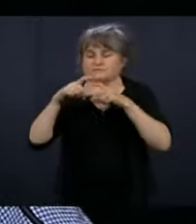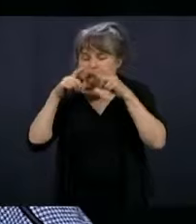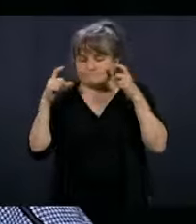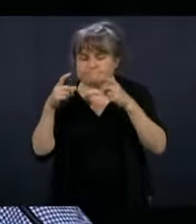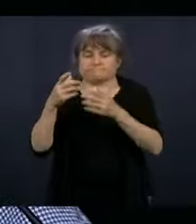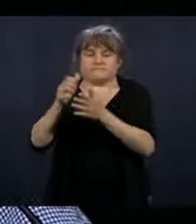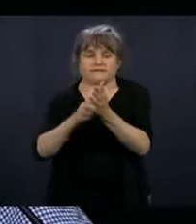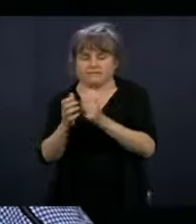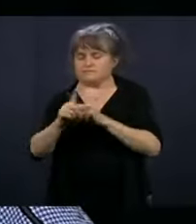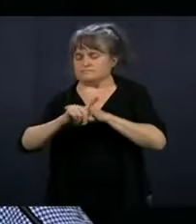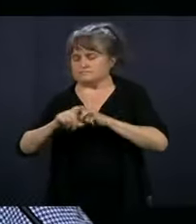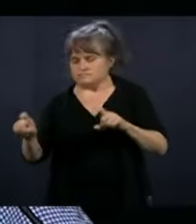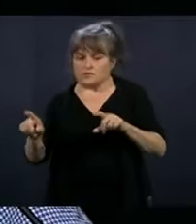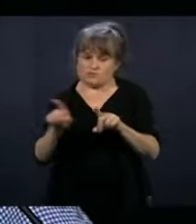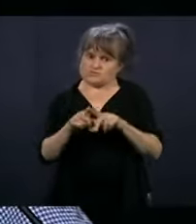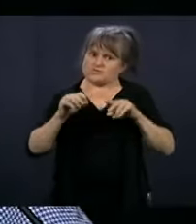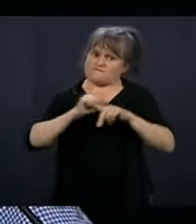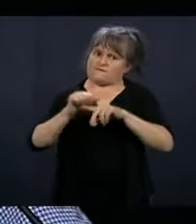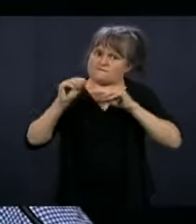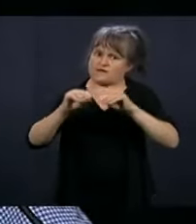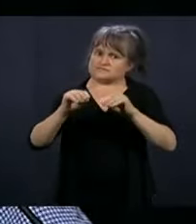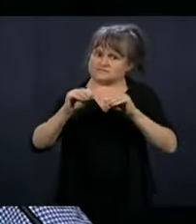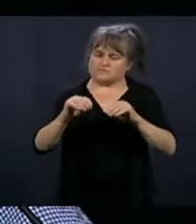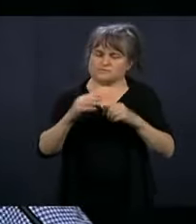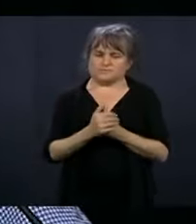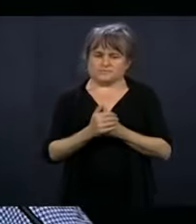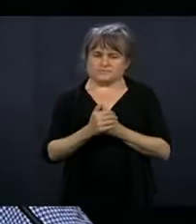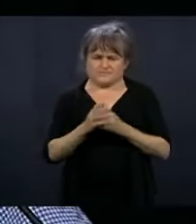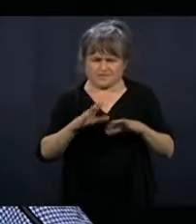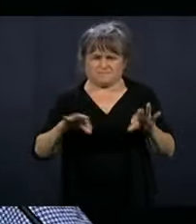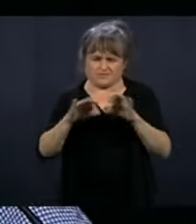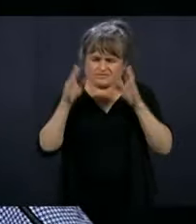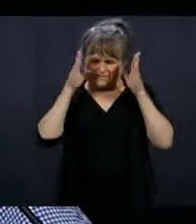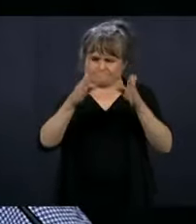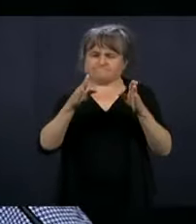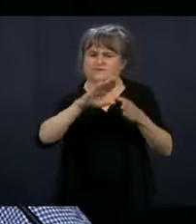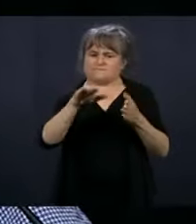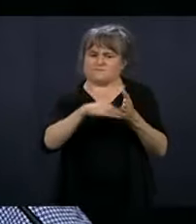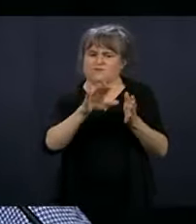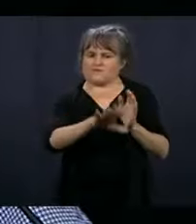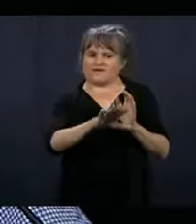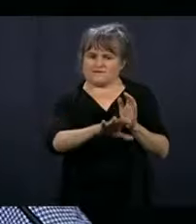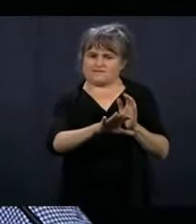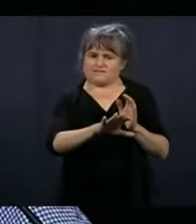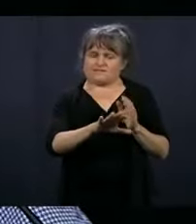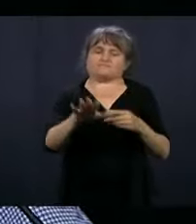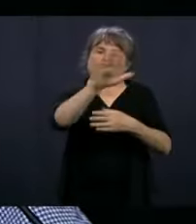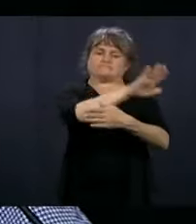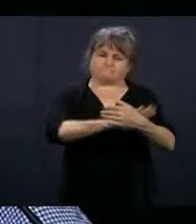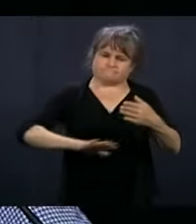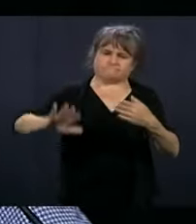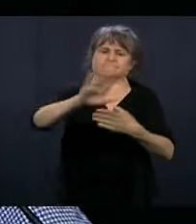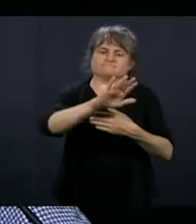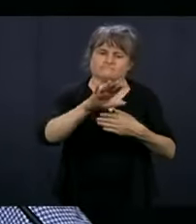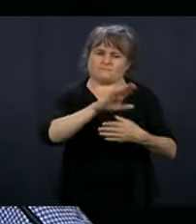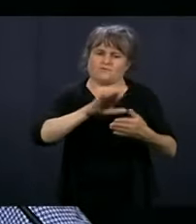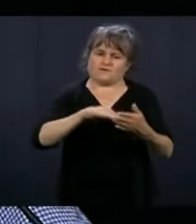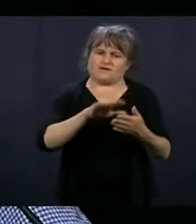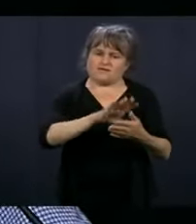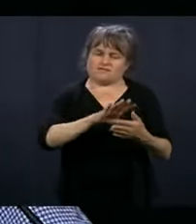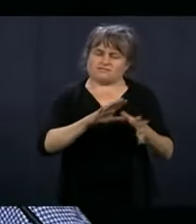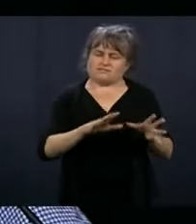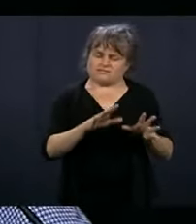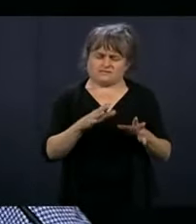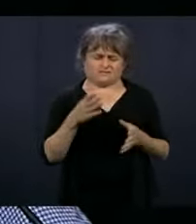the equipment, the training. And we're paying particular attention to Montreal and the Greater Montreal